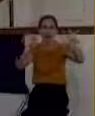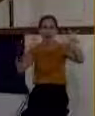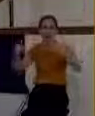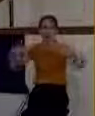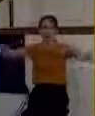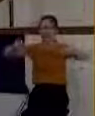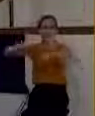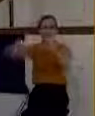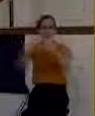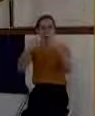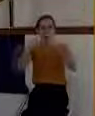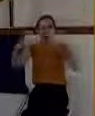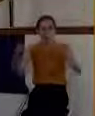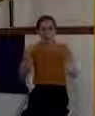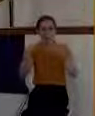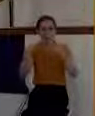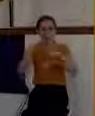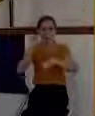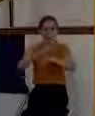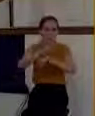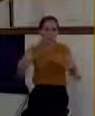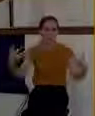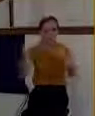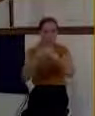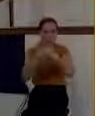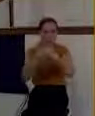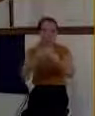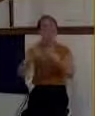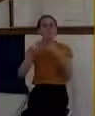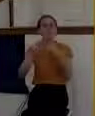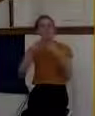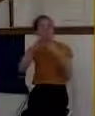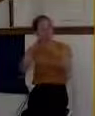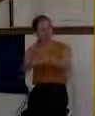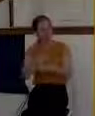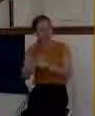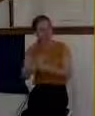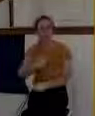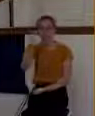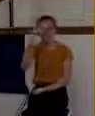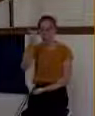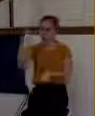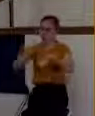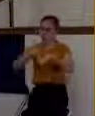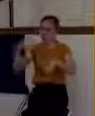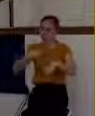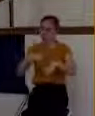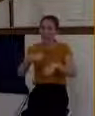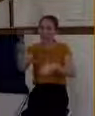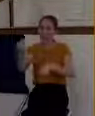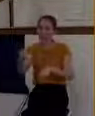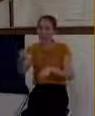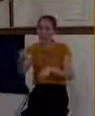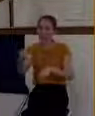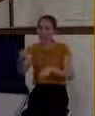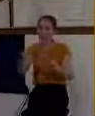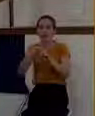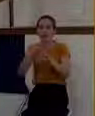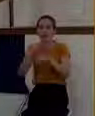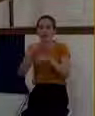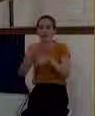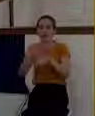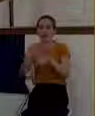crash. And so you have to be defensive in the way you drive. I forgot about this one night when I was driving home from church on a Wednesday night. A lady hit me in the side, turned